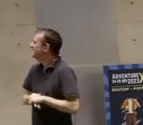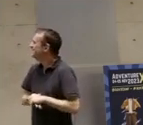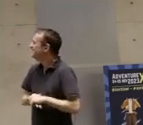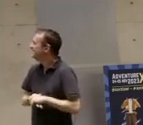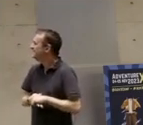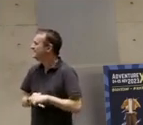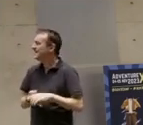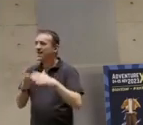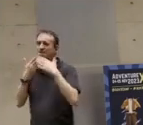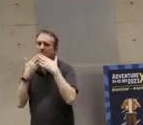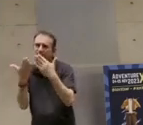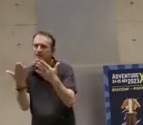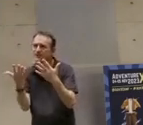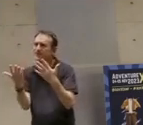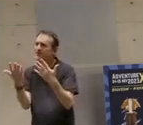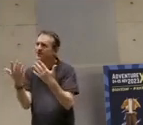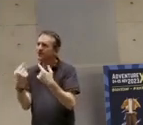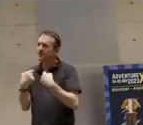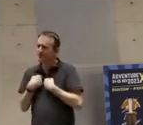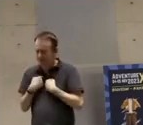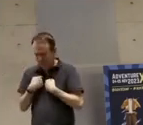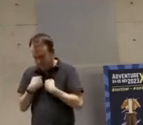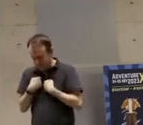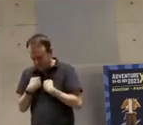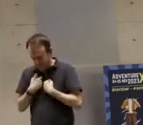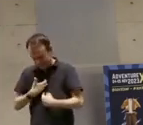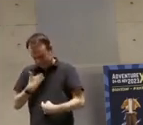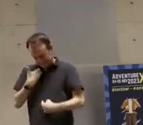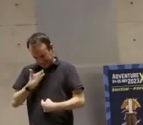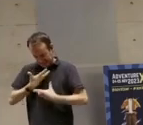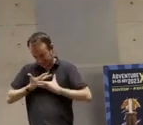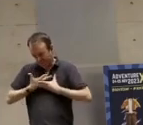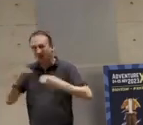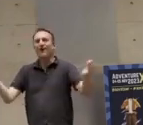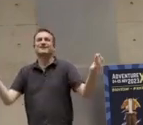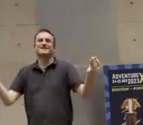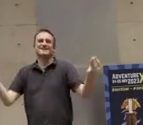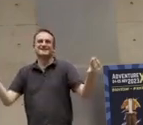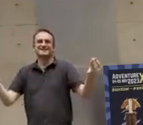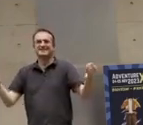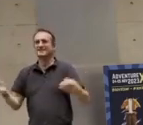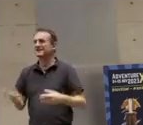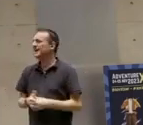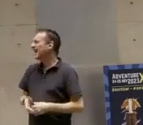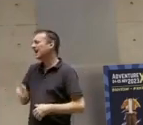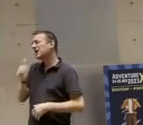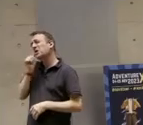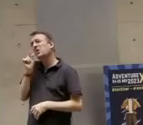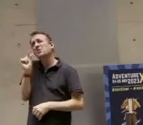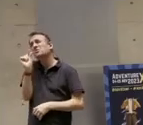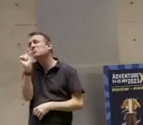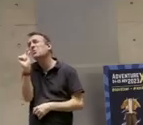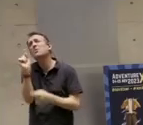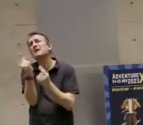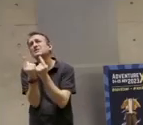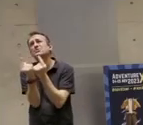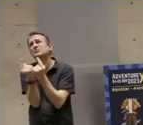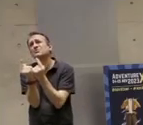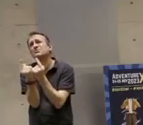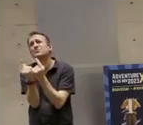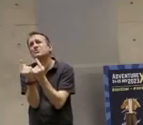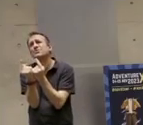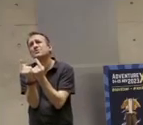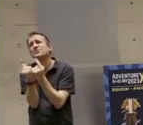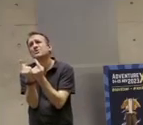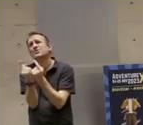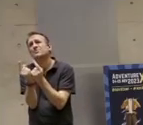Thank you, thank you. It gave me pleasure, and I'm glad that you can see. And I know it's only a small thing. And